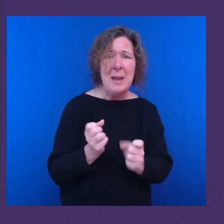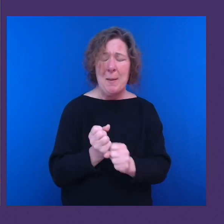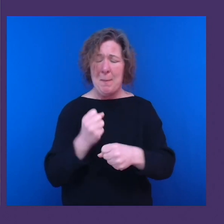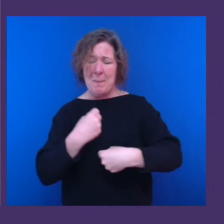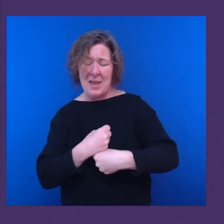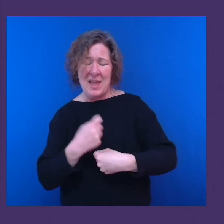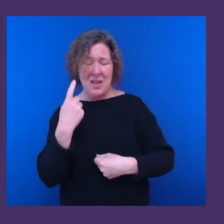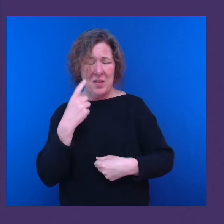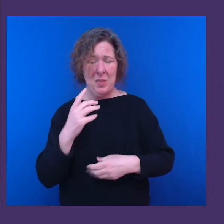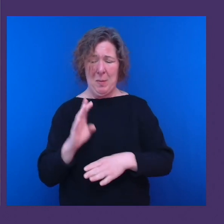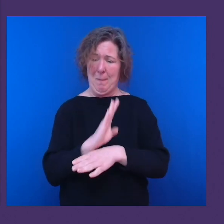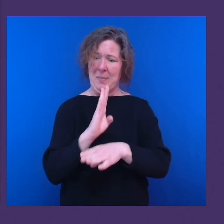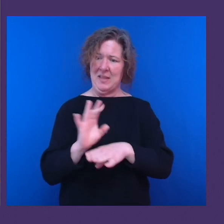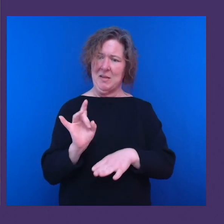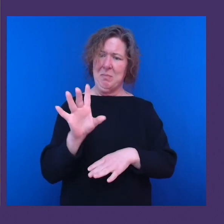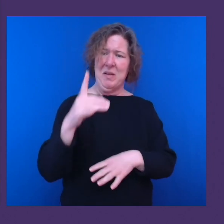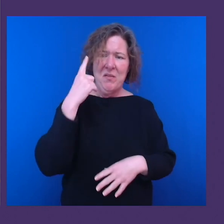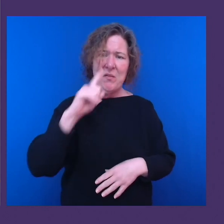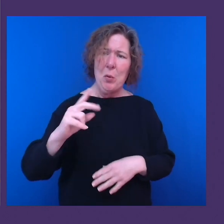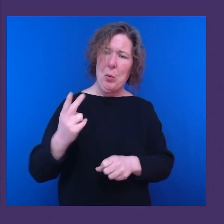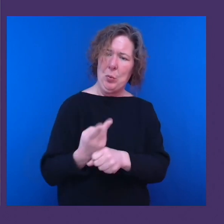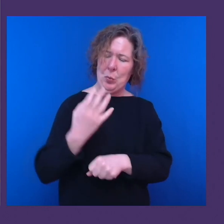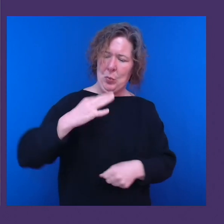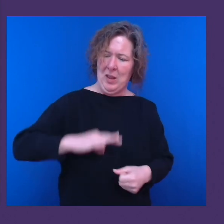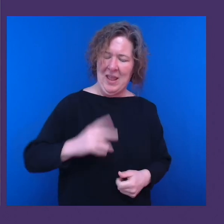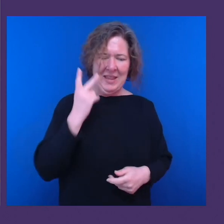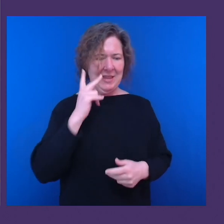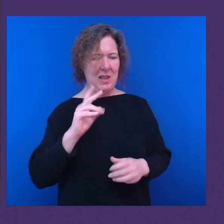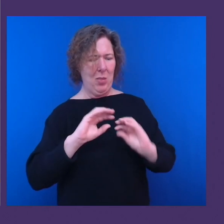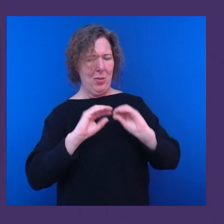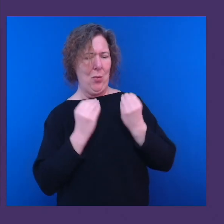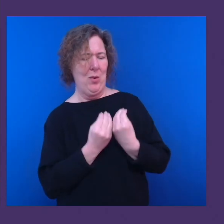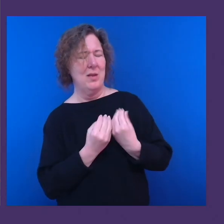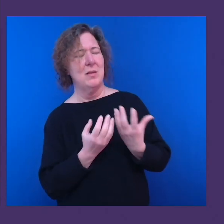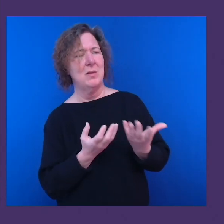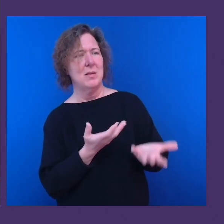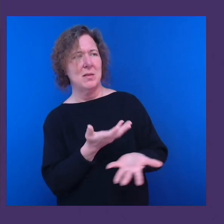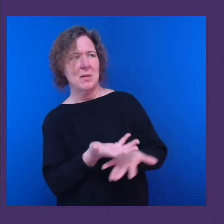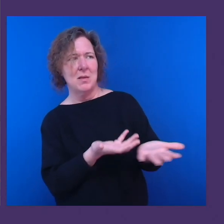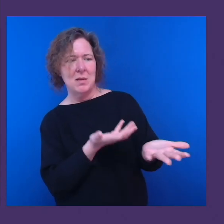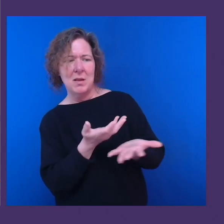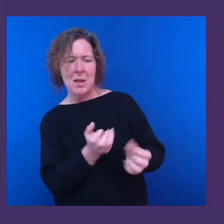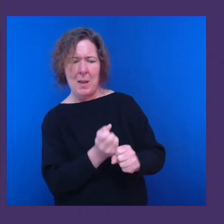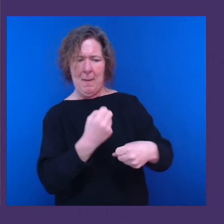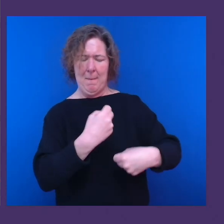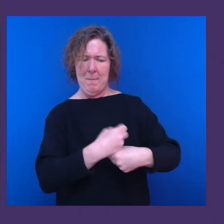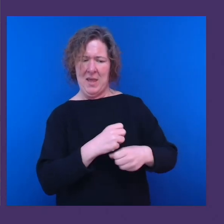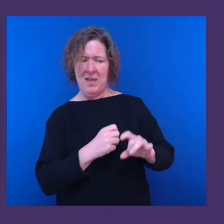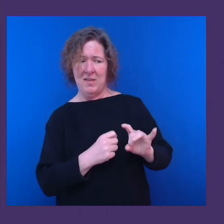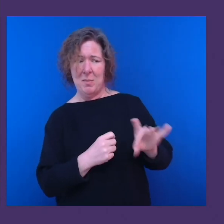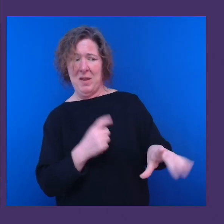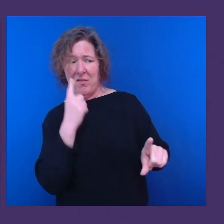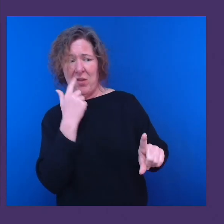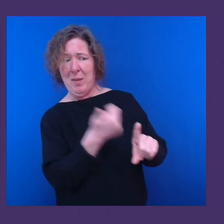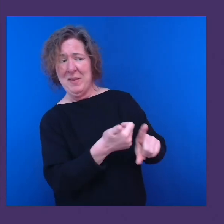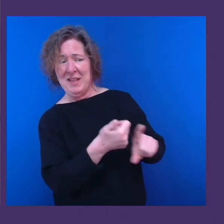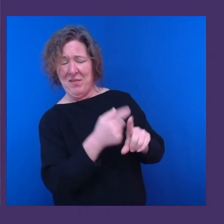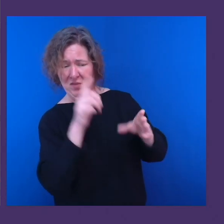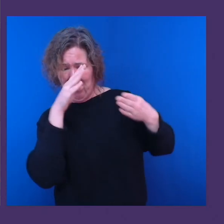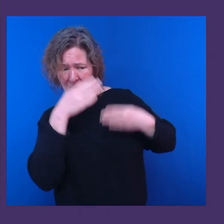how are you seeing that organizations are, making the pitch to themselves to focus on